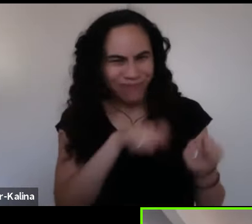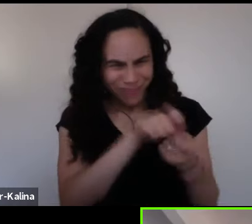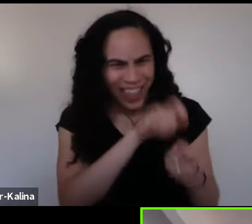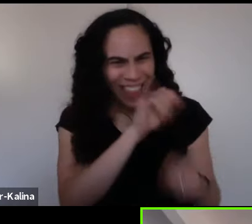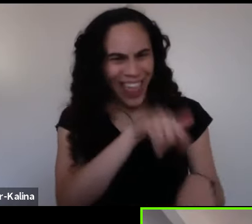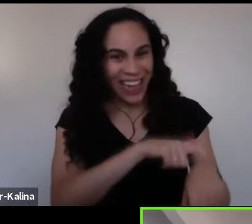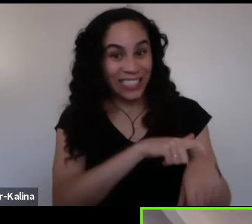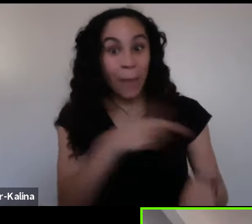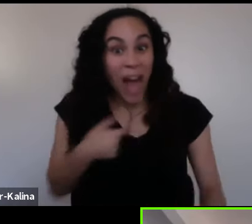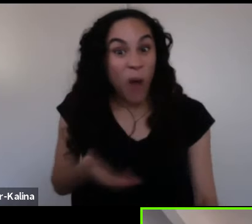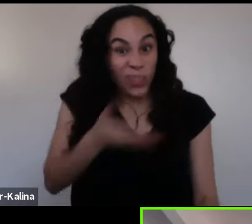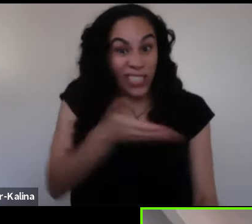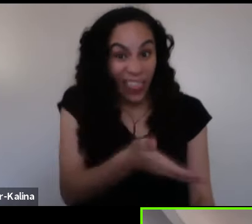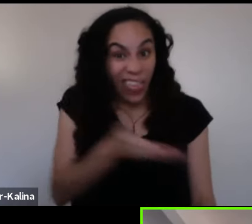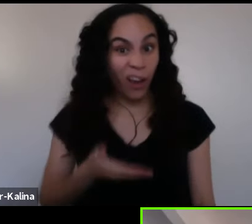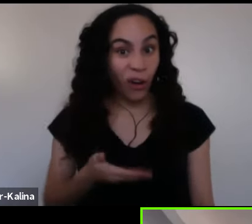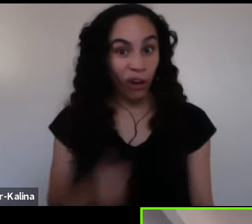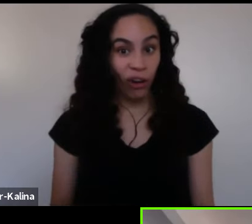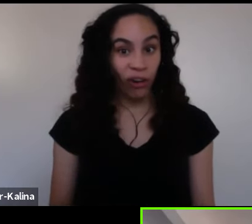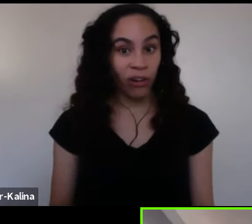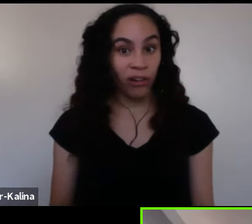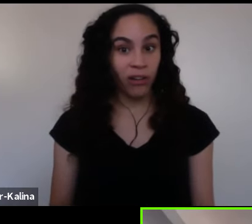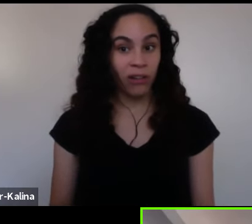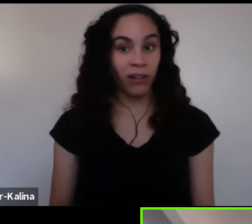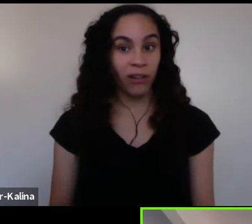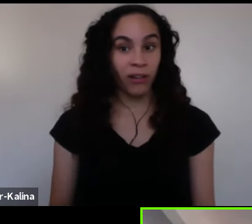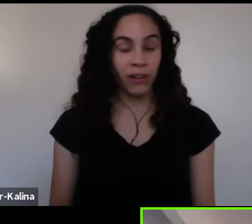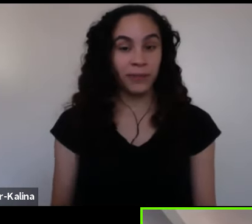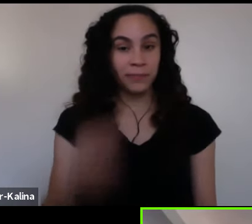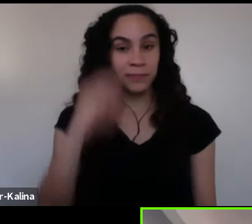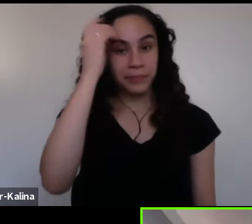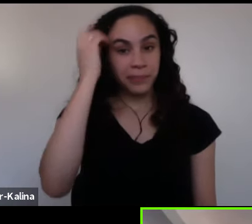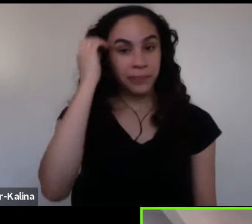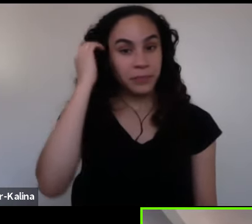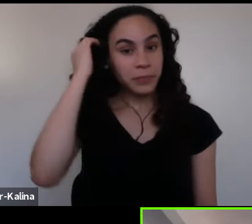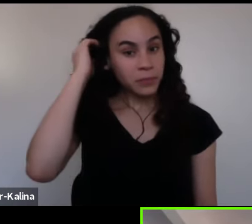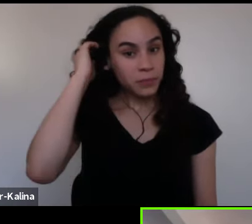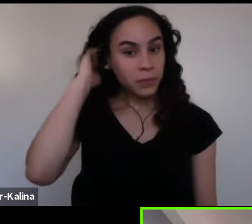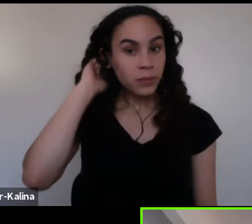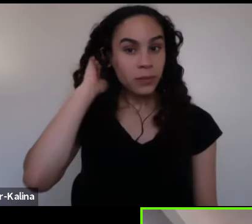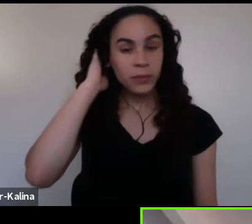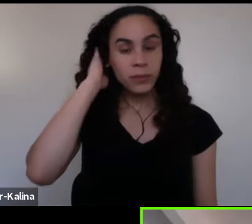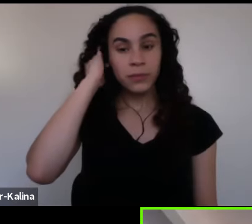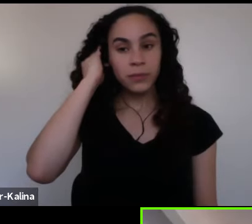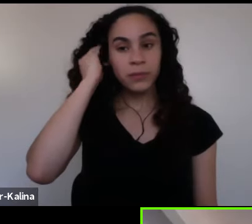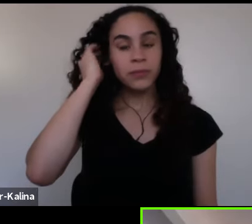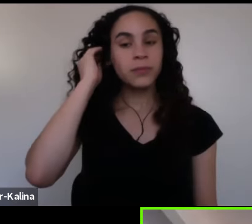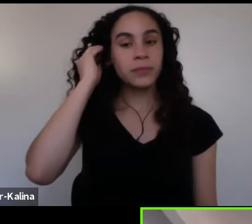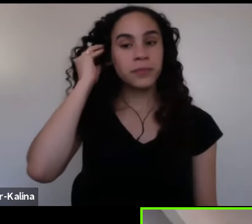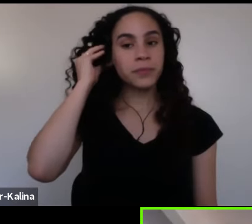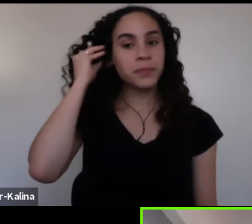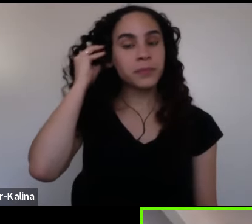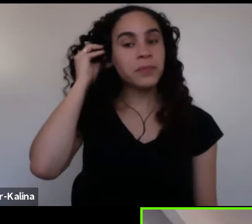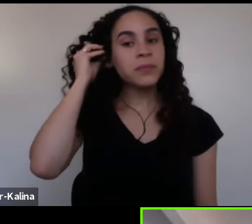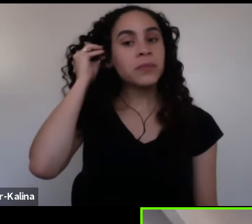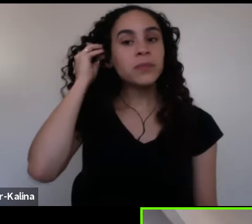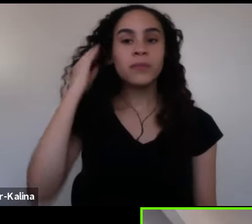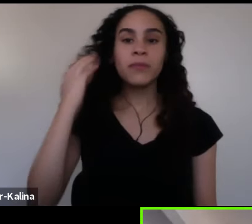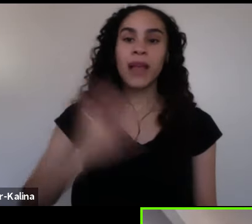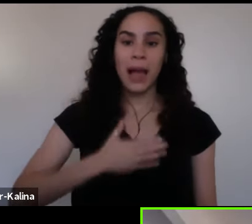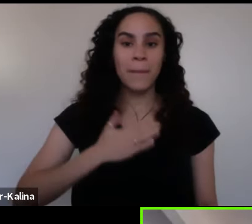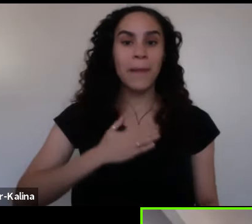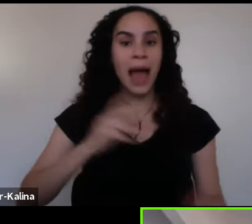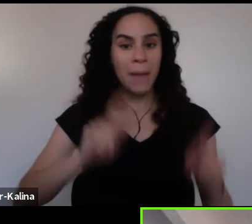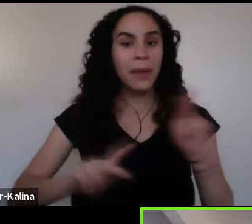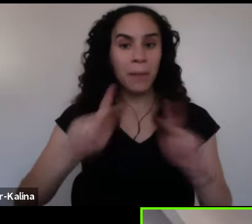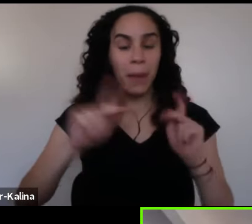was there, you know, so yeah, I mean, I'm glad that people are waking up, but I do think that people need to really dig